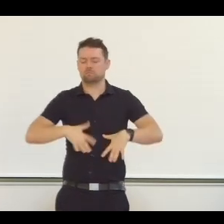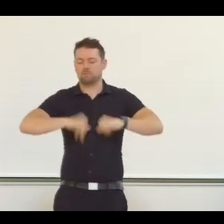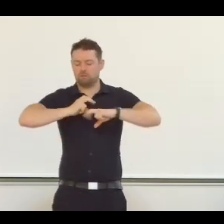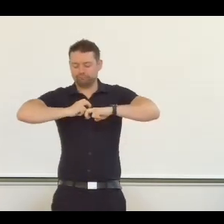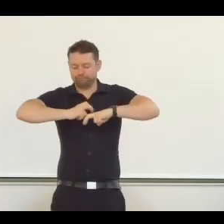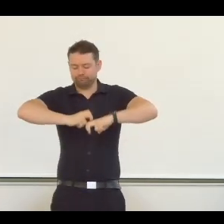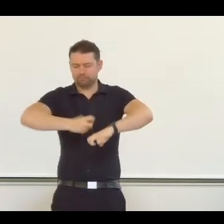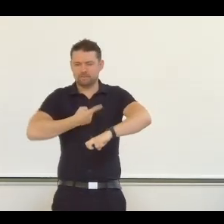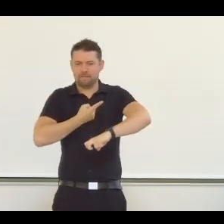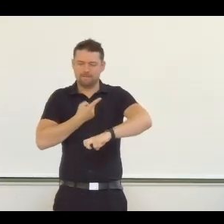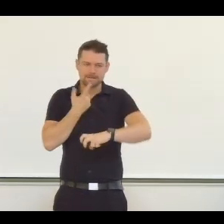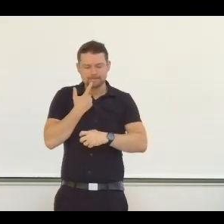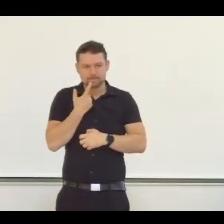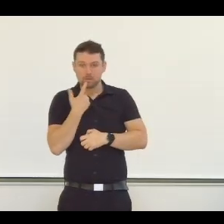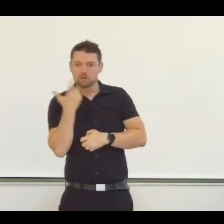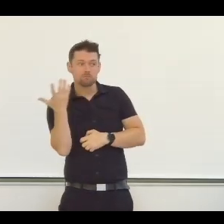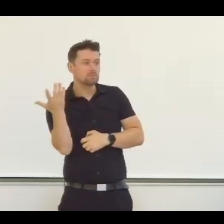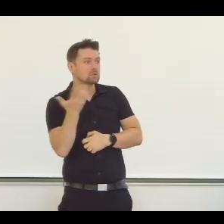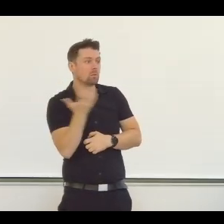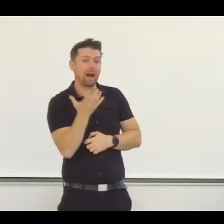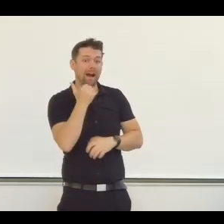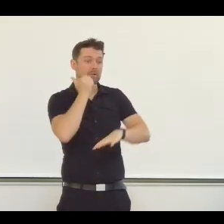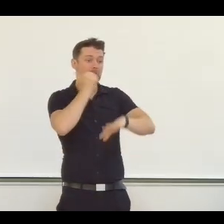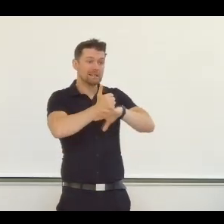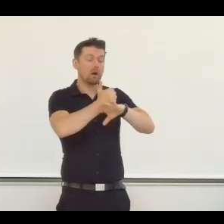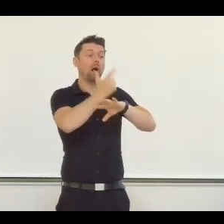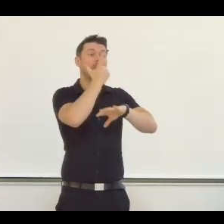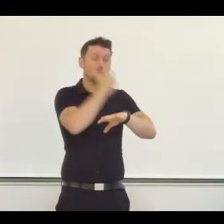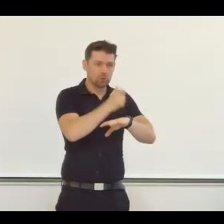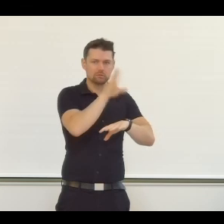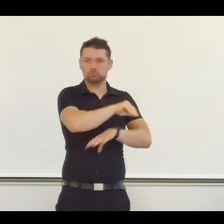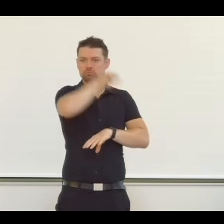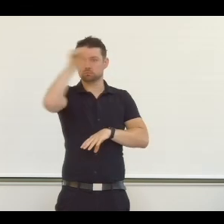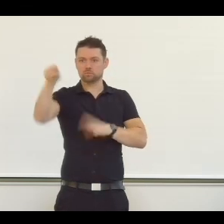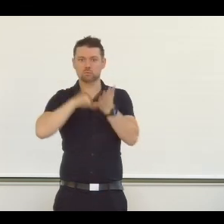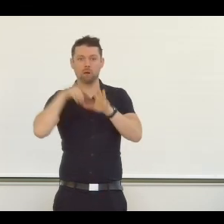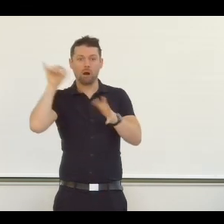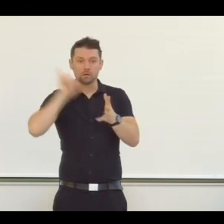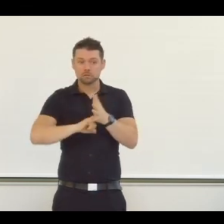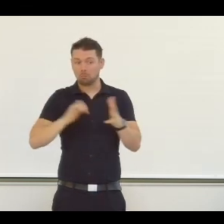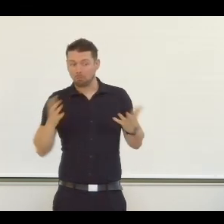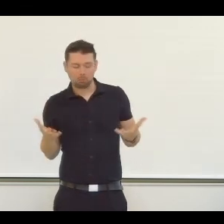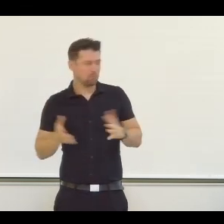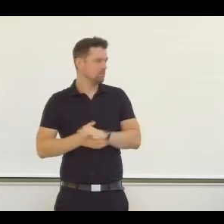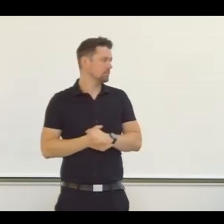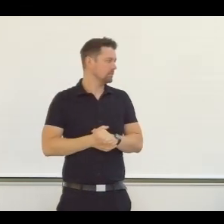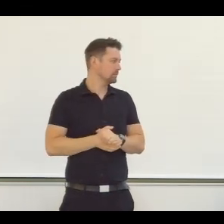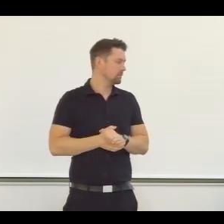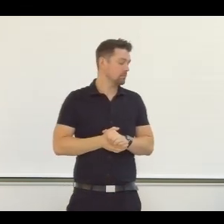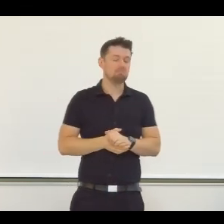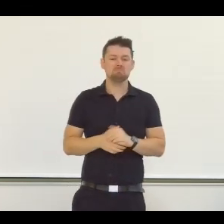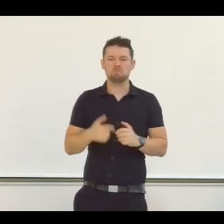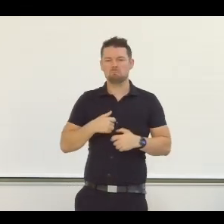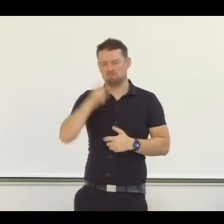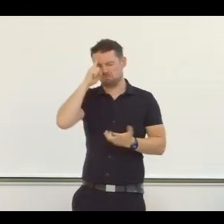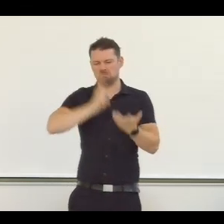maybe somewhere in the world there's a base that could actually be put on Mars. And I was a bit surprised to find out